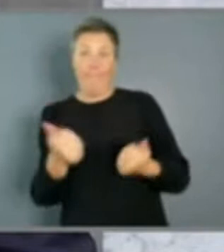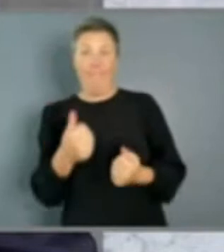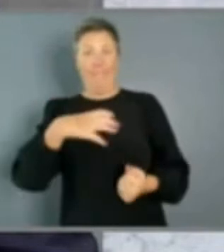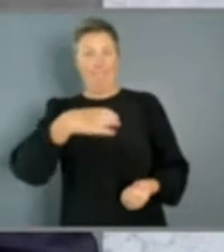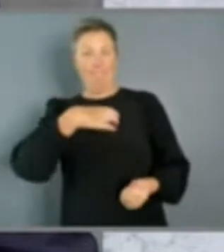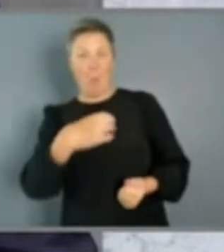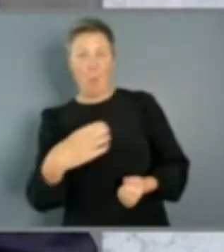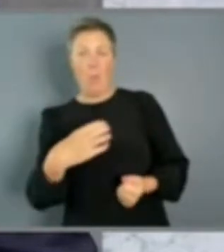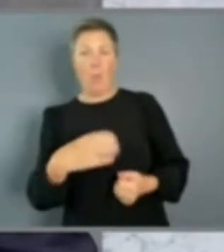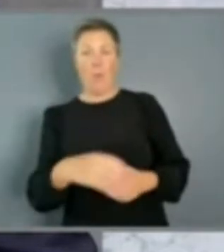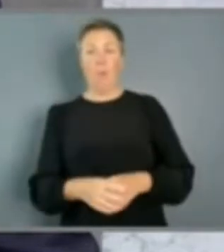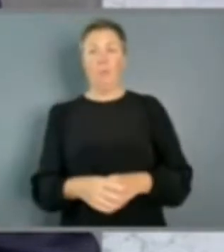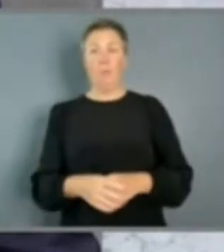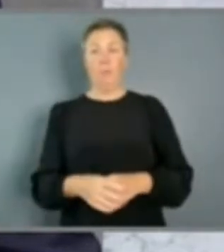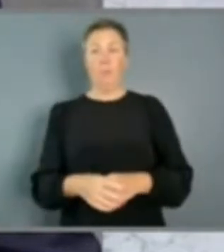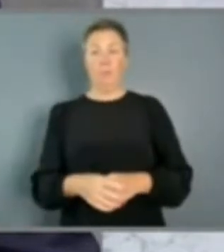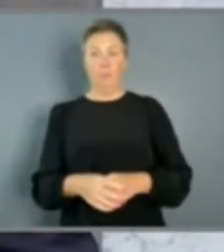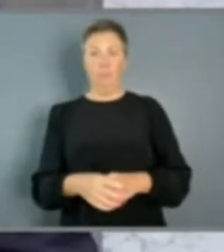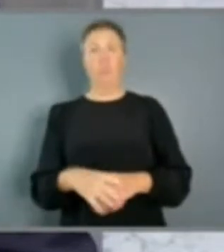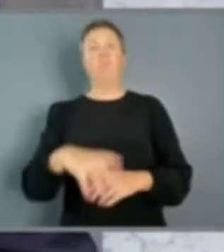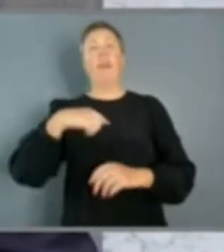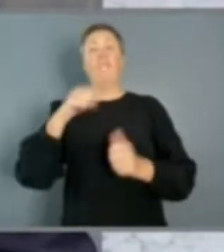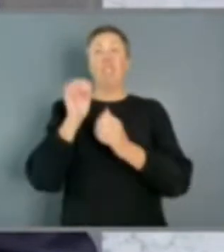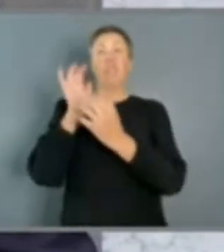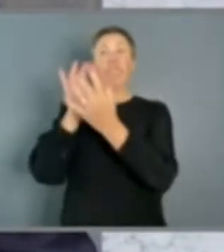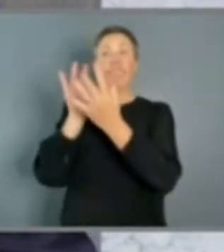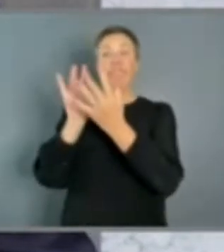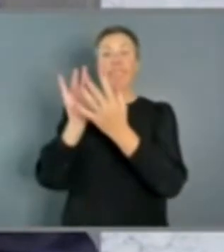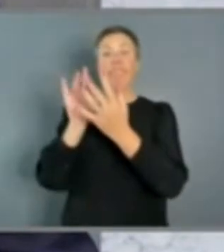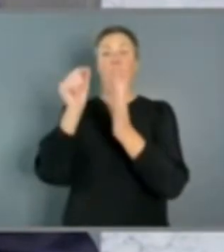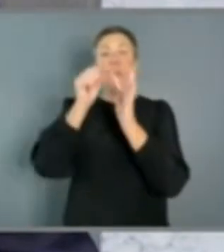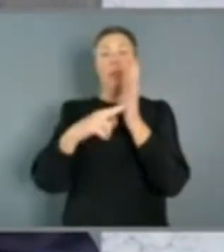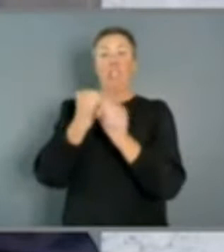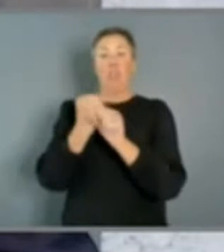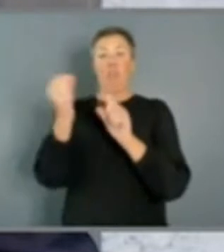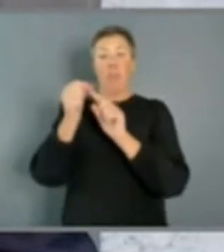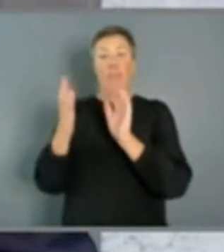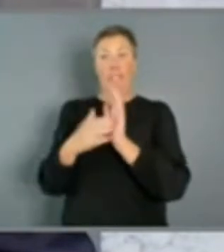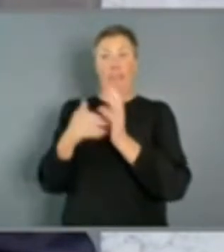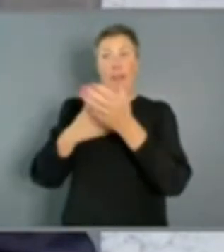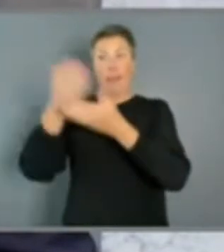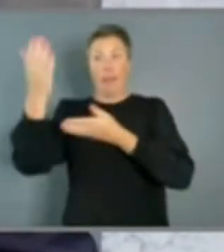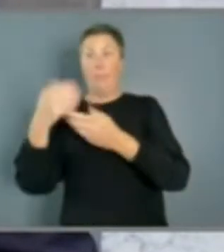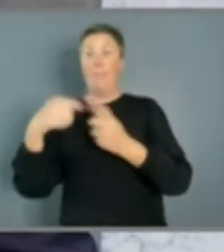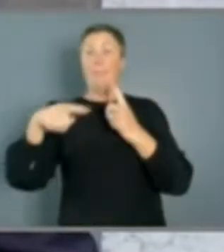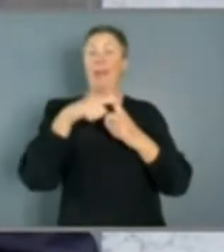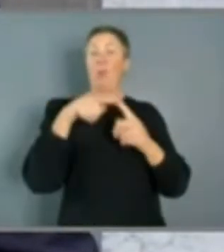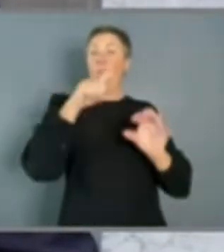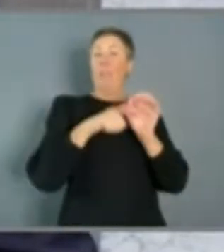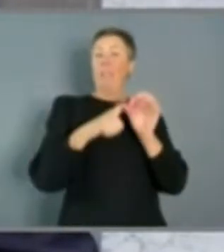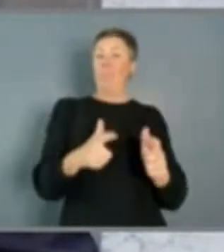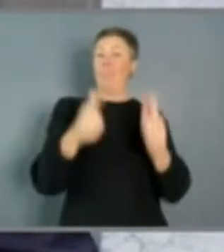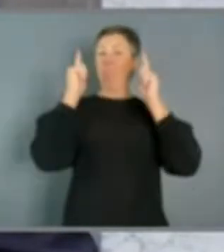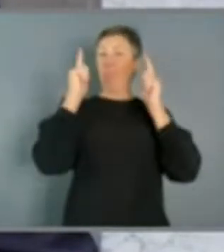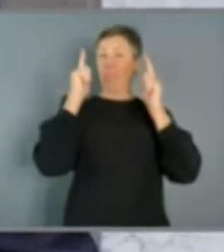medical advice, on the basis of discussions I've had with Prime Minister Marise over the last few days and with the Premier of Queensland,